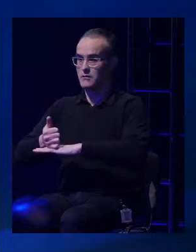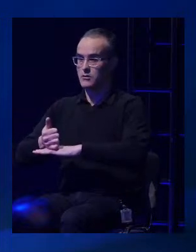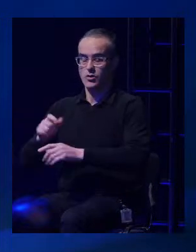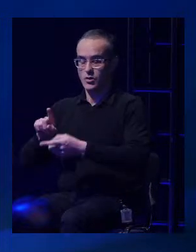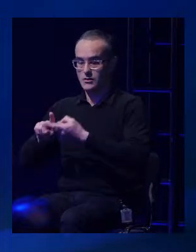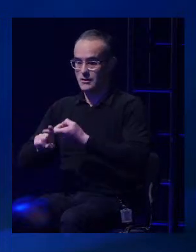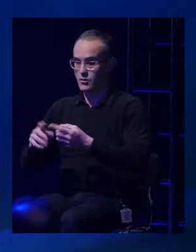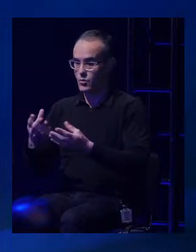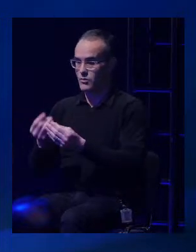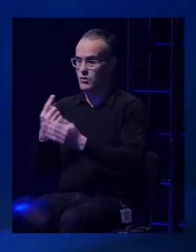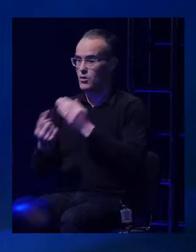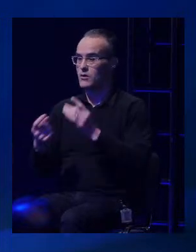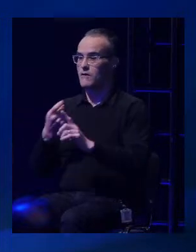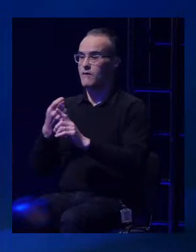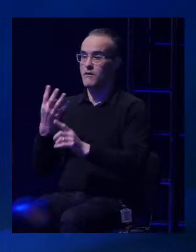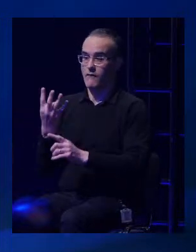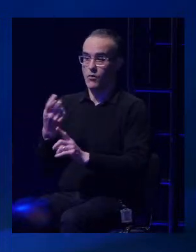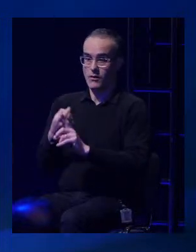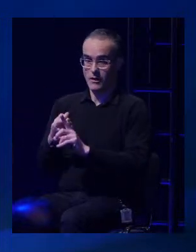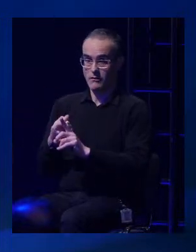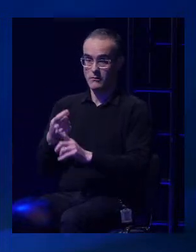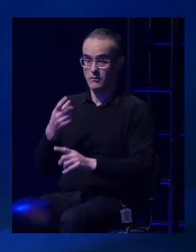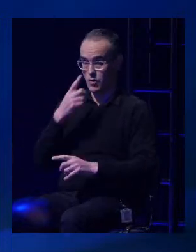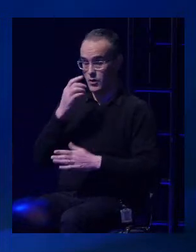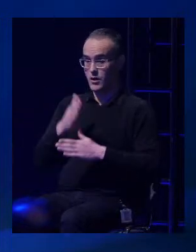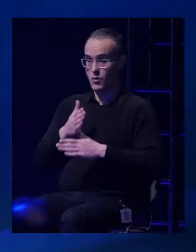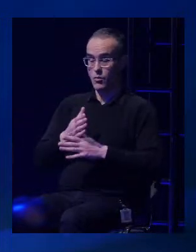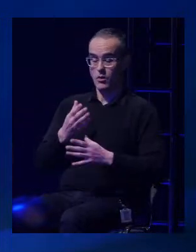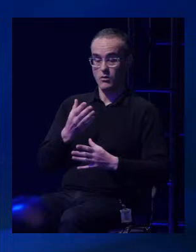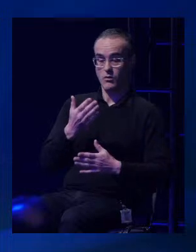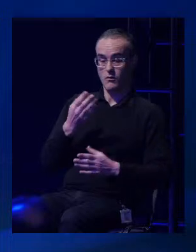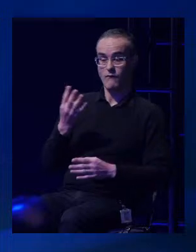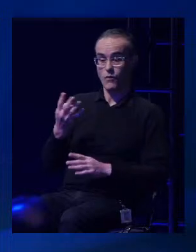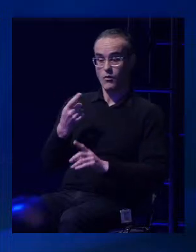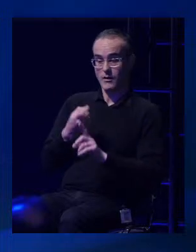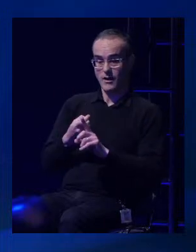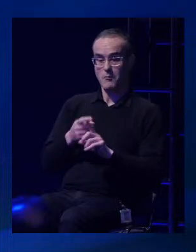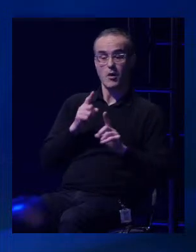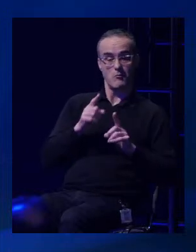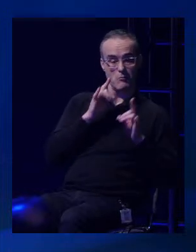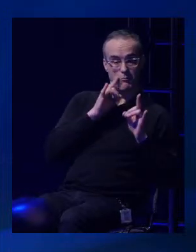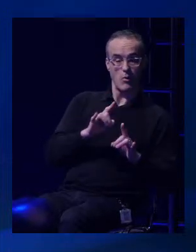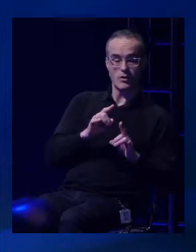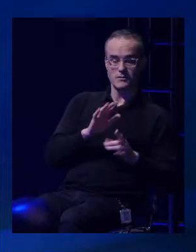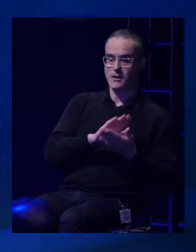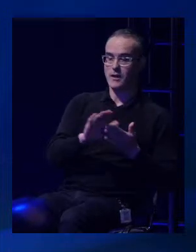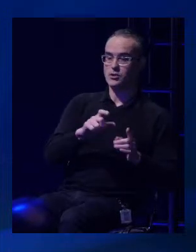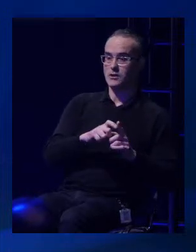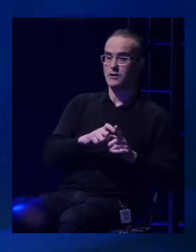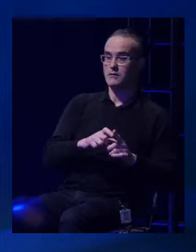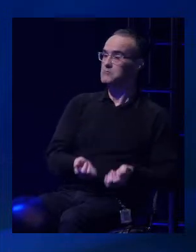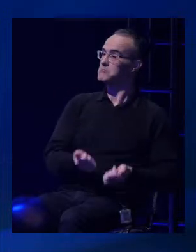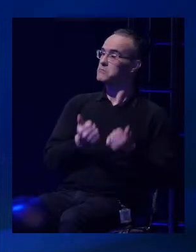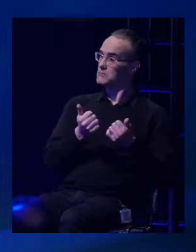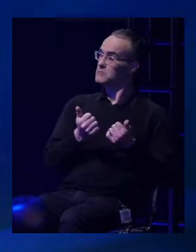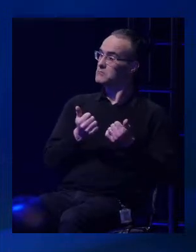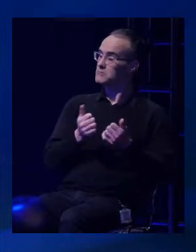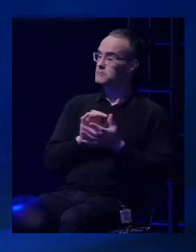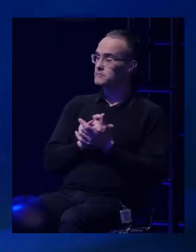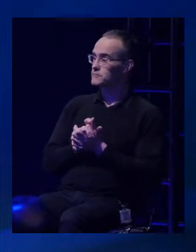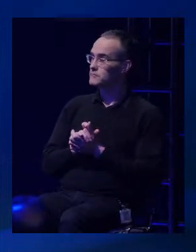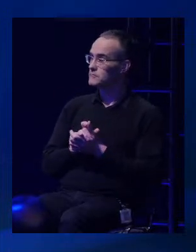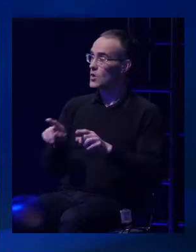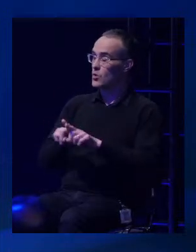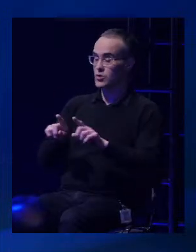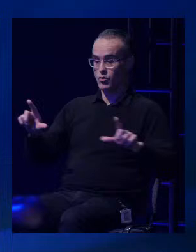only pipeline. You can work in 4K, but monitor in HD, which can be really, really useful depending on the shoot. You can also do a